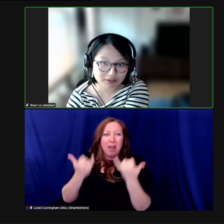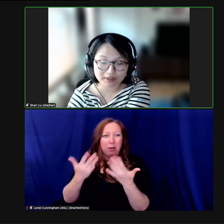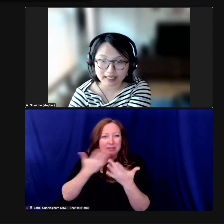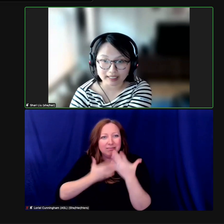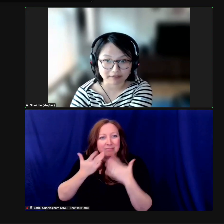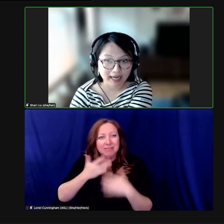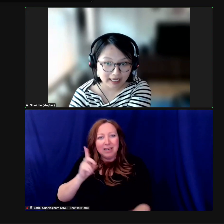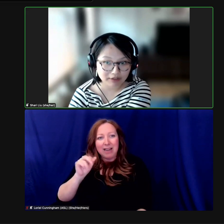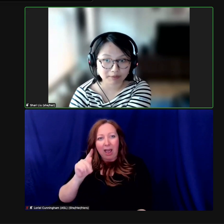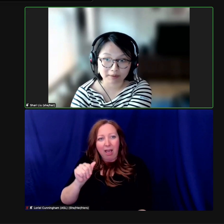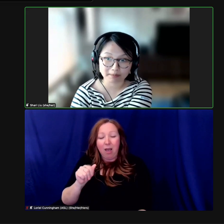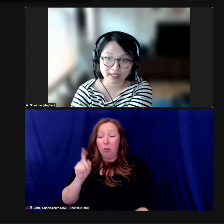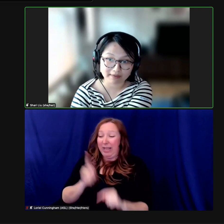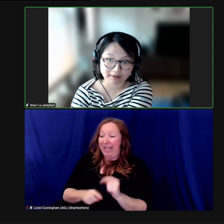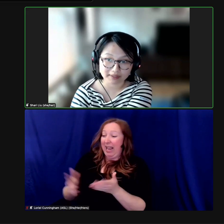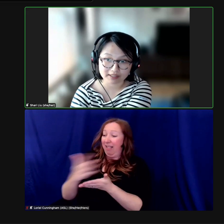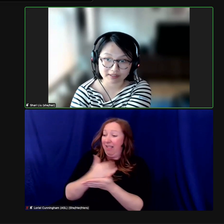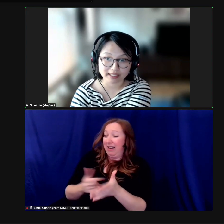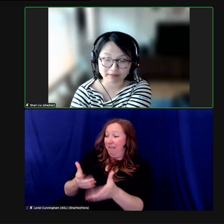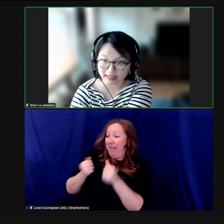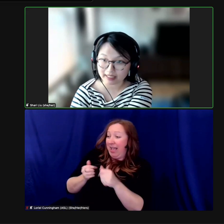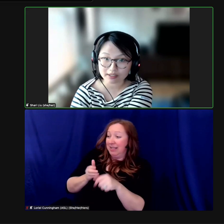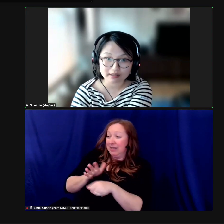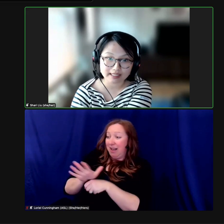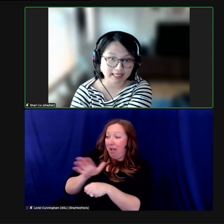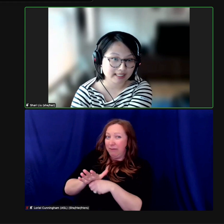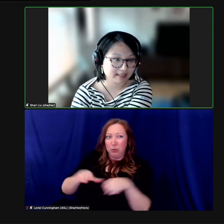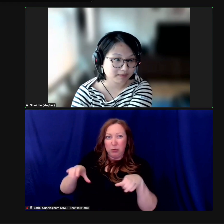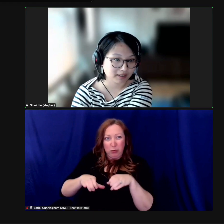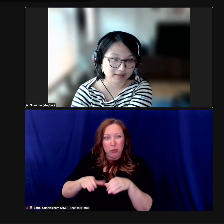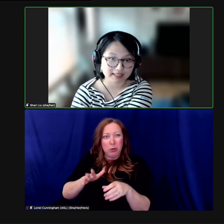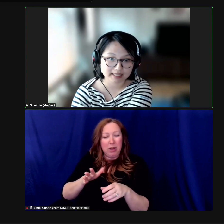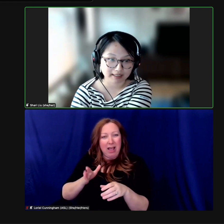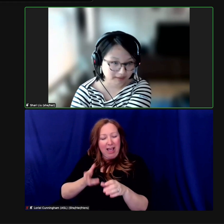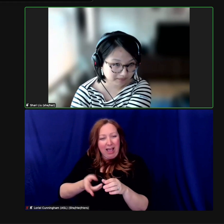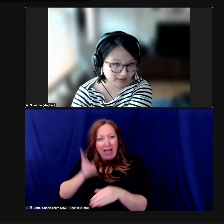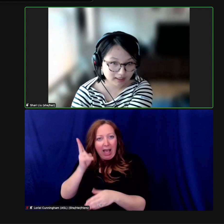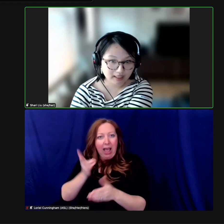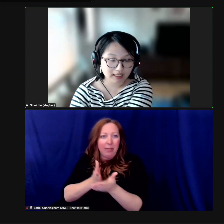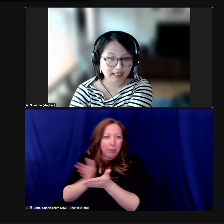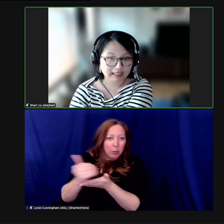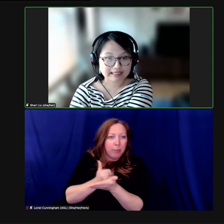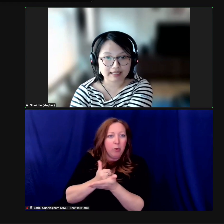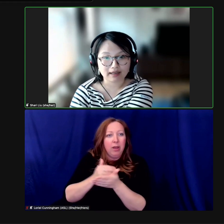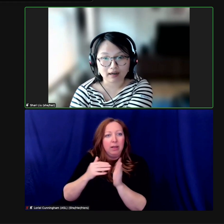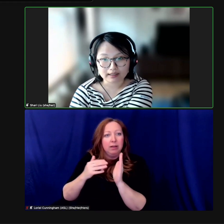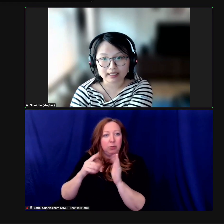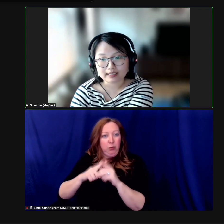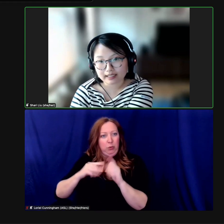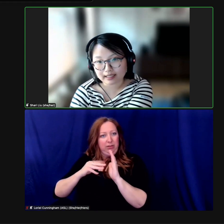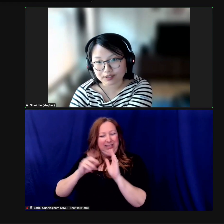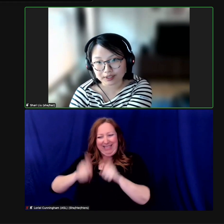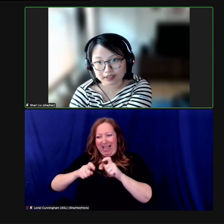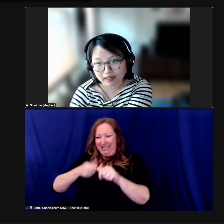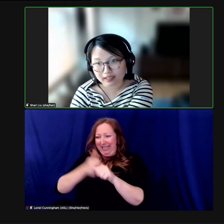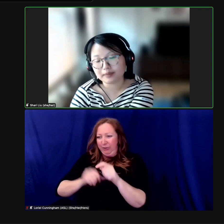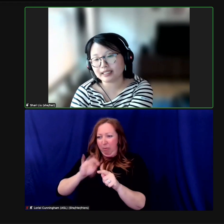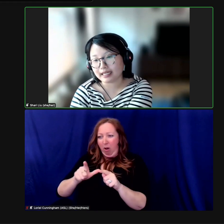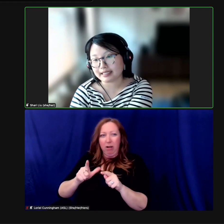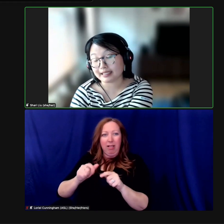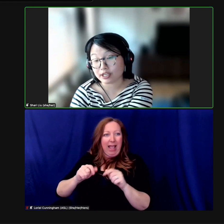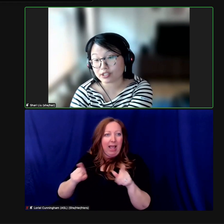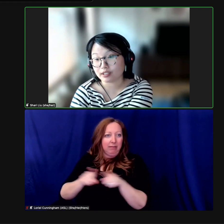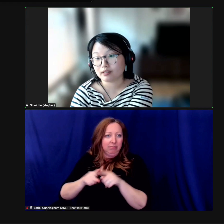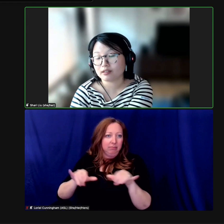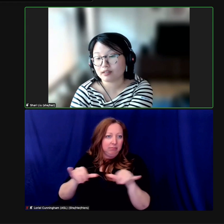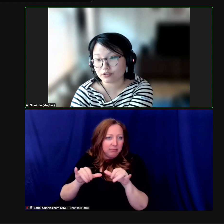fast enough to do the kind of high throughput behavioral research that we need to do to test these models at scale. And I said that online data collection and automated